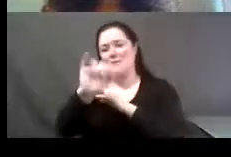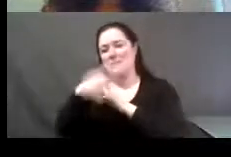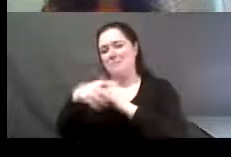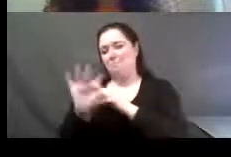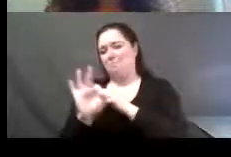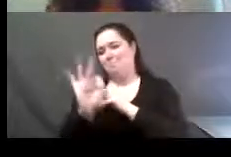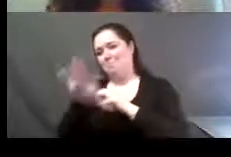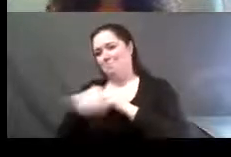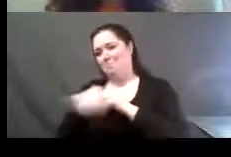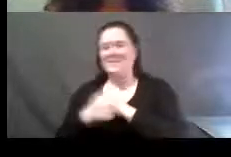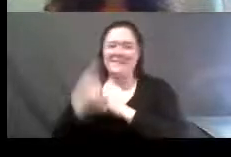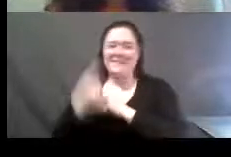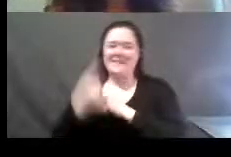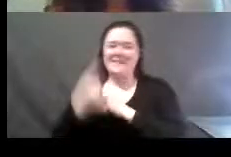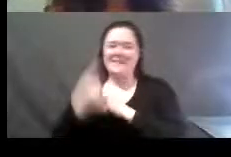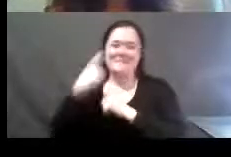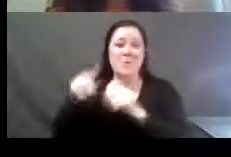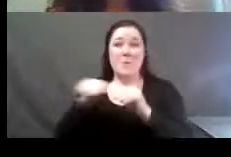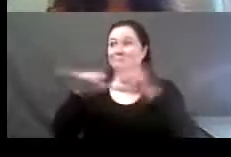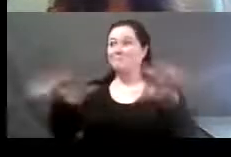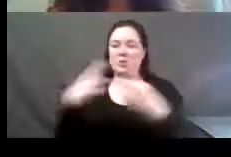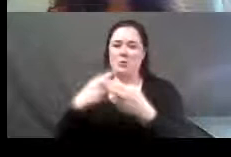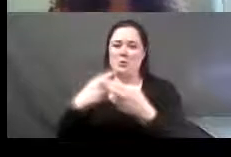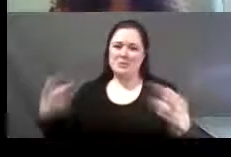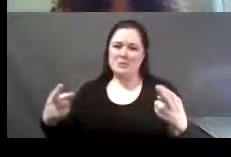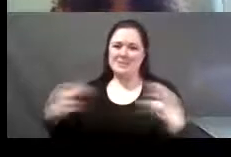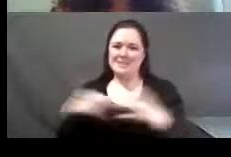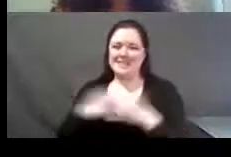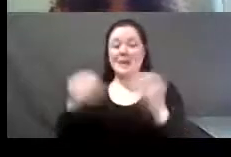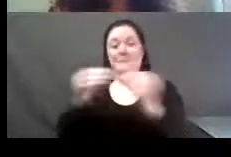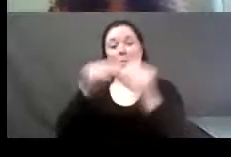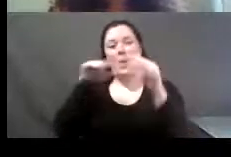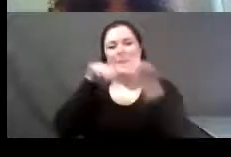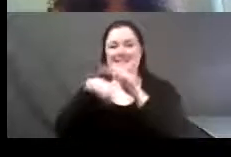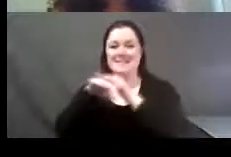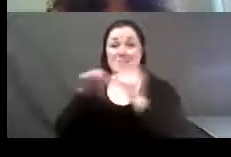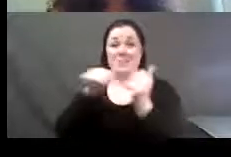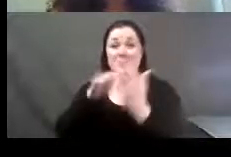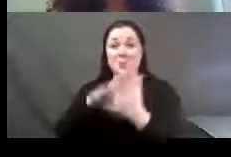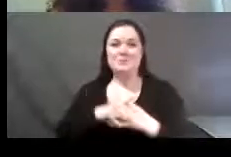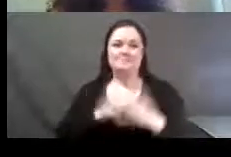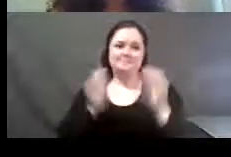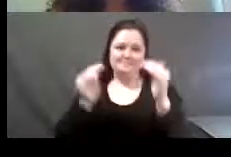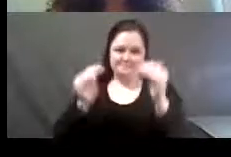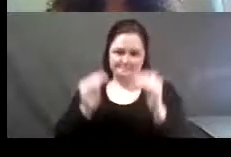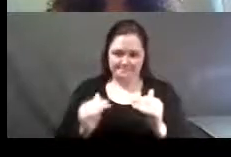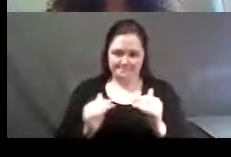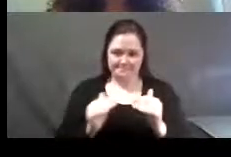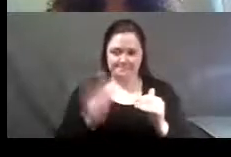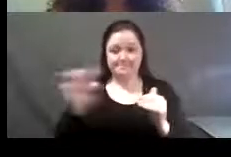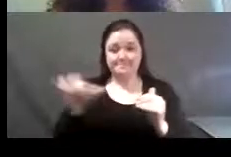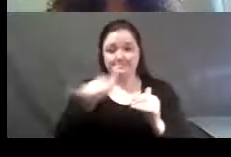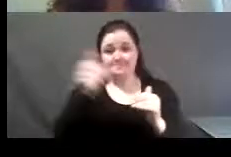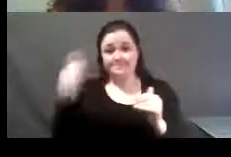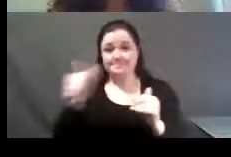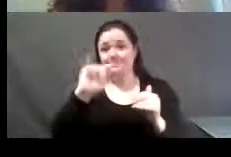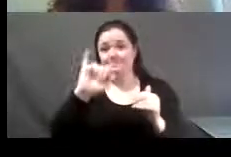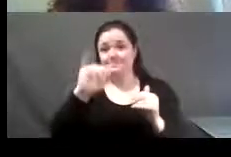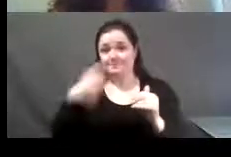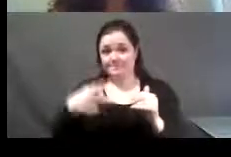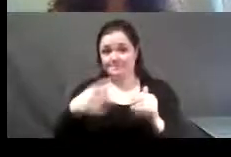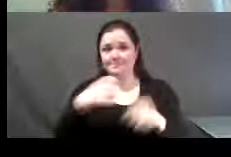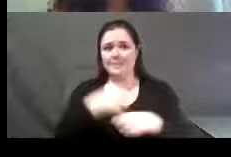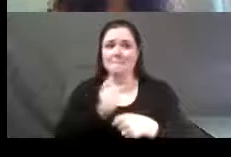the resources in a more accessible manner. The other tip is to make sure